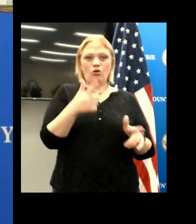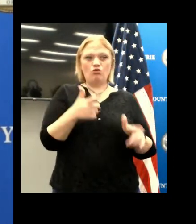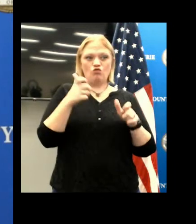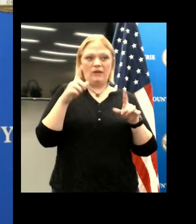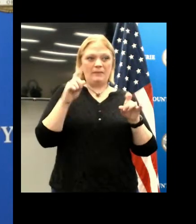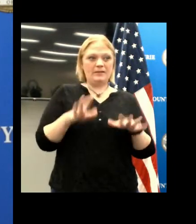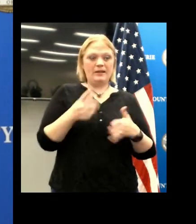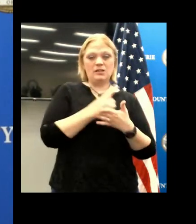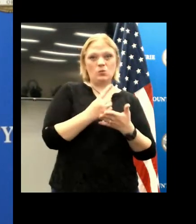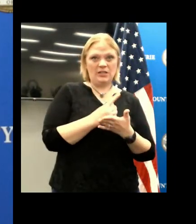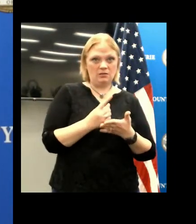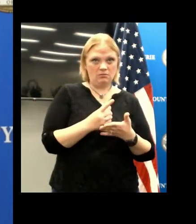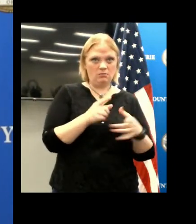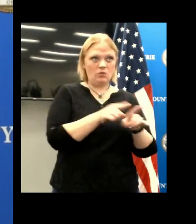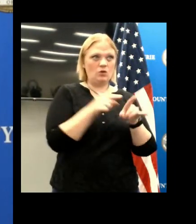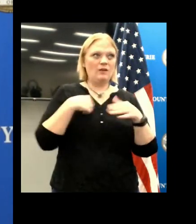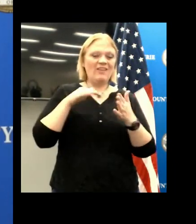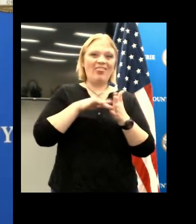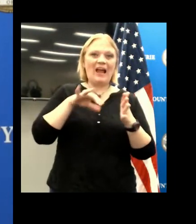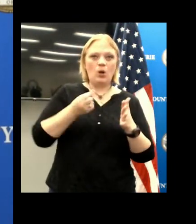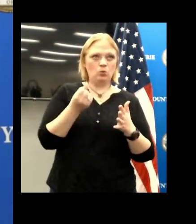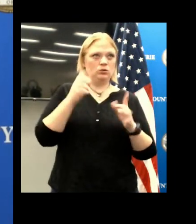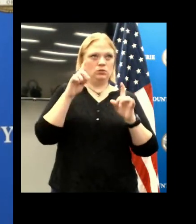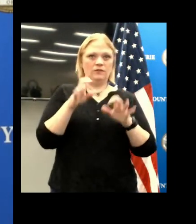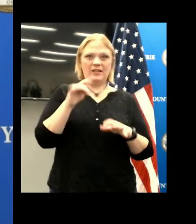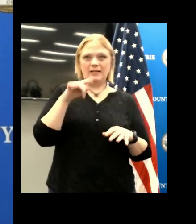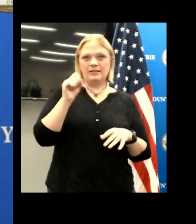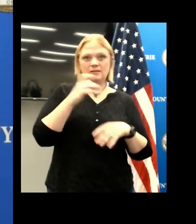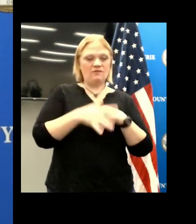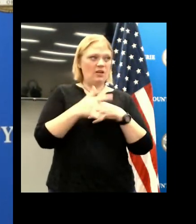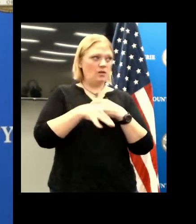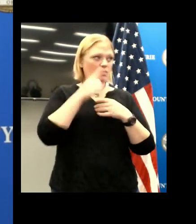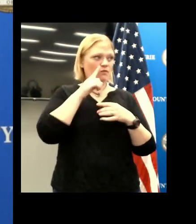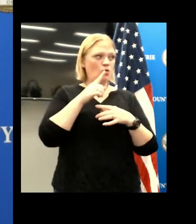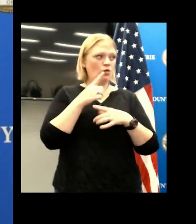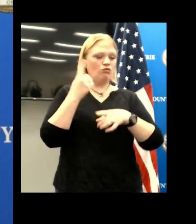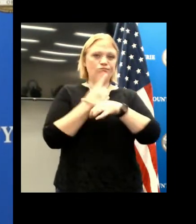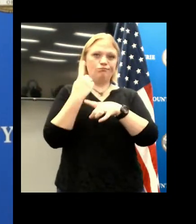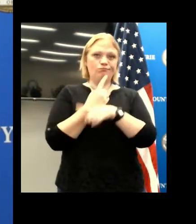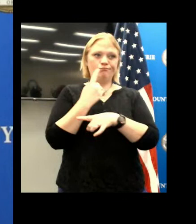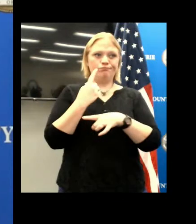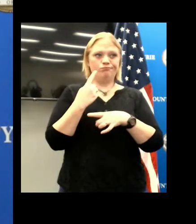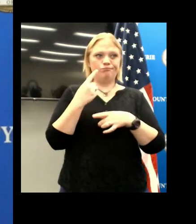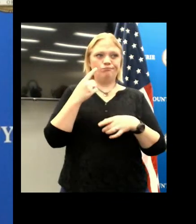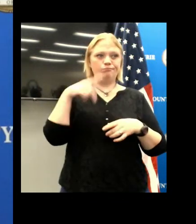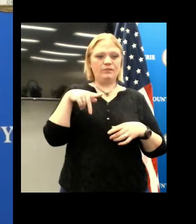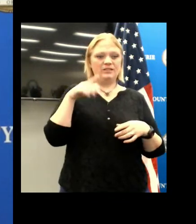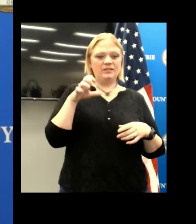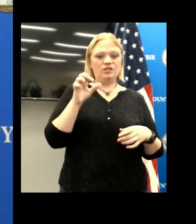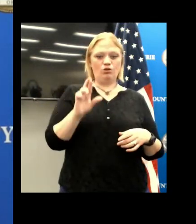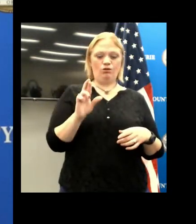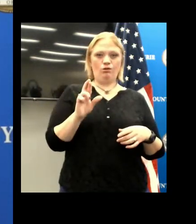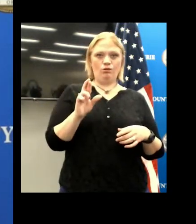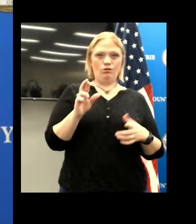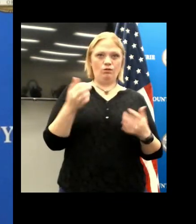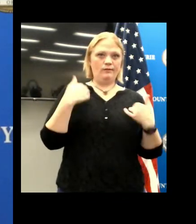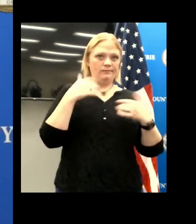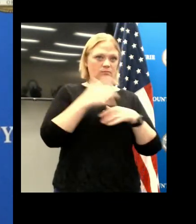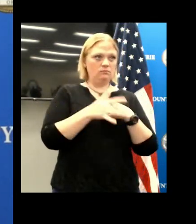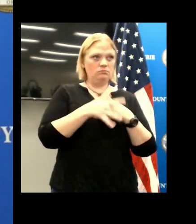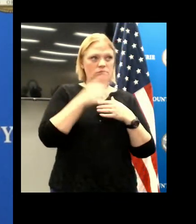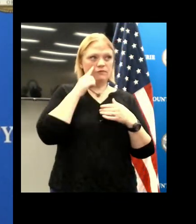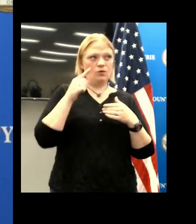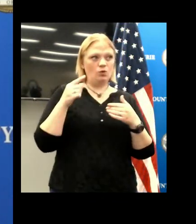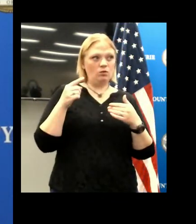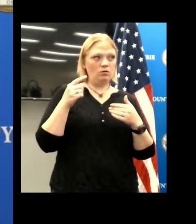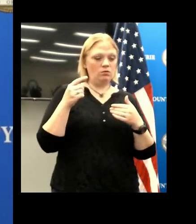week. We also have thousands of test kits available for the traditional PCR test, and we have that available for the